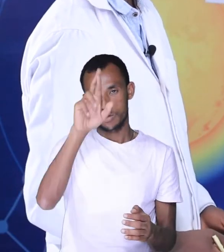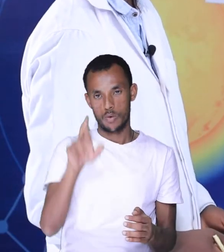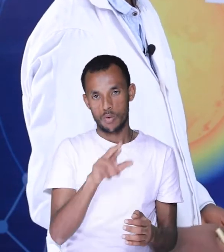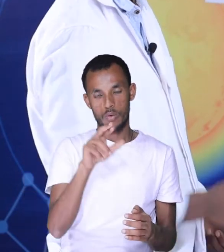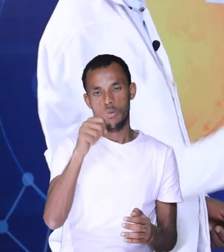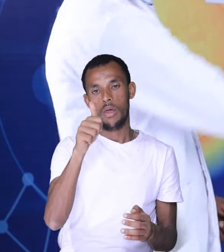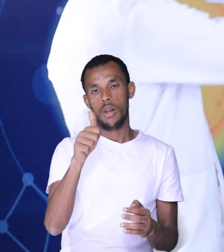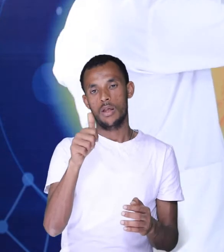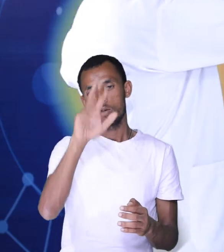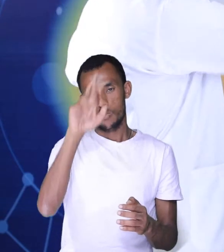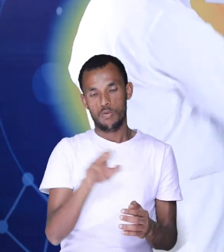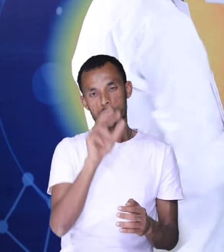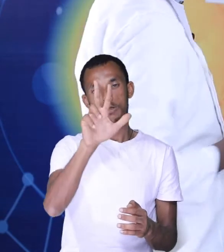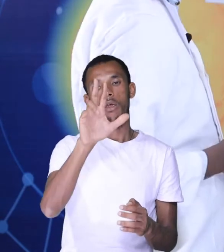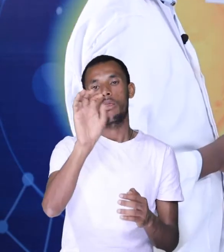3 centimeter.